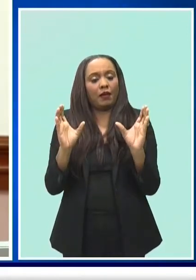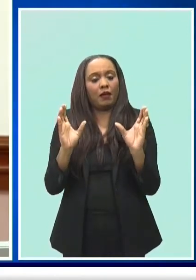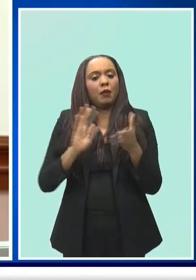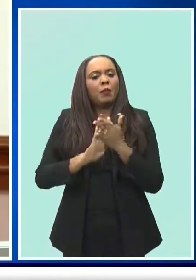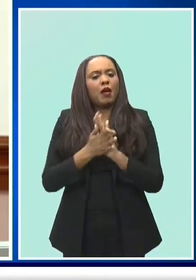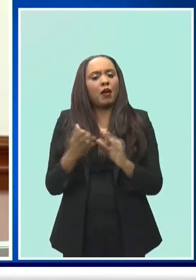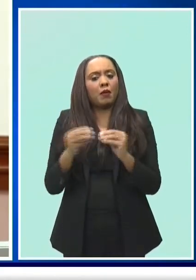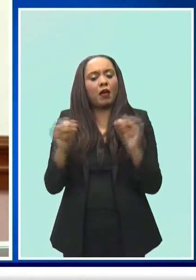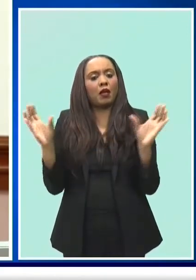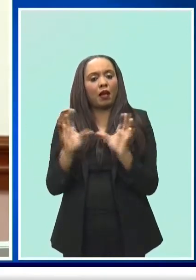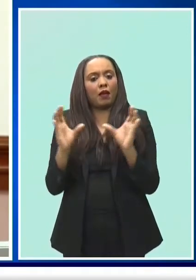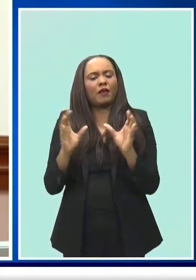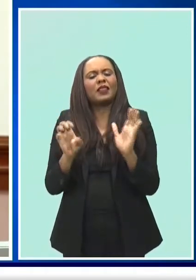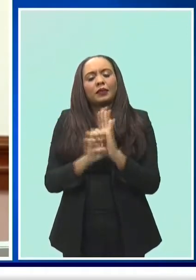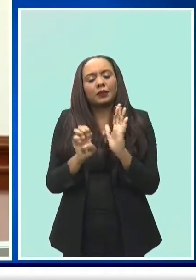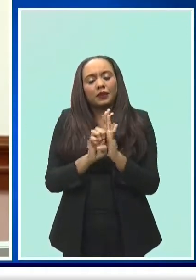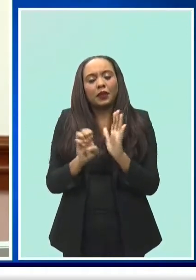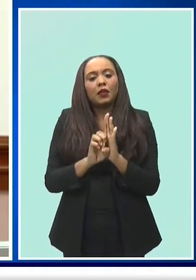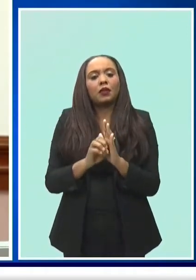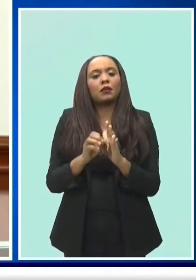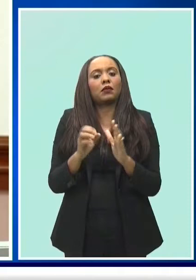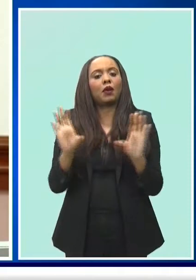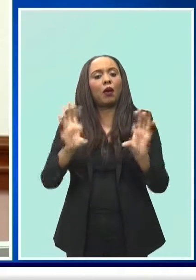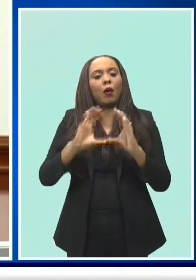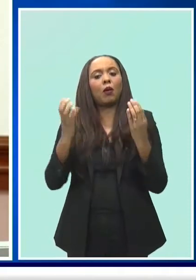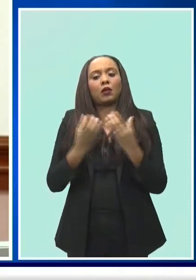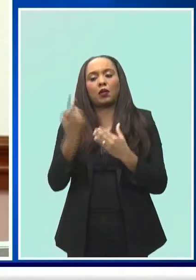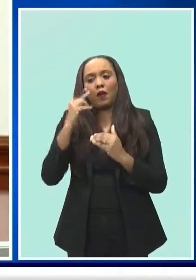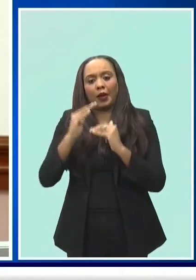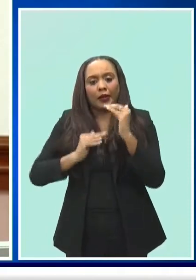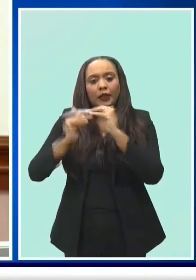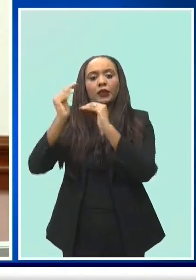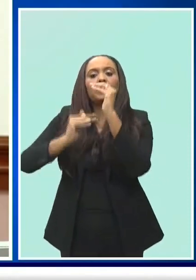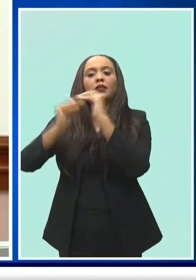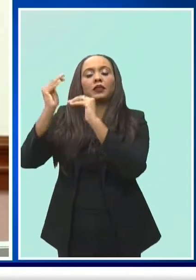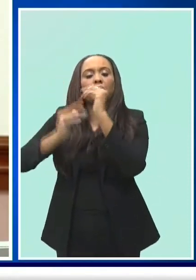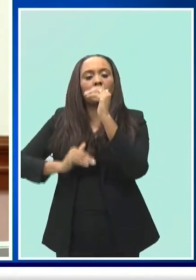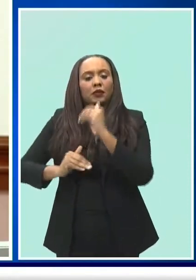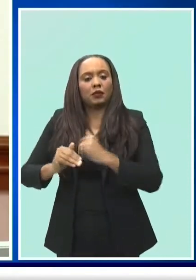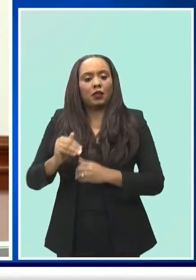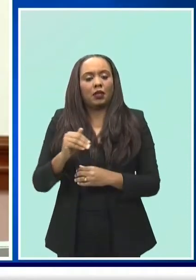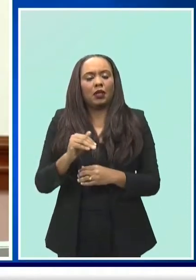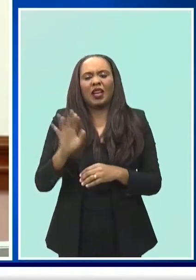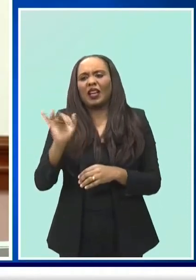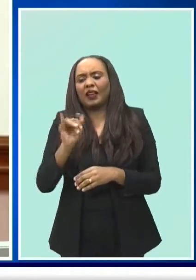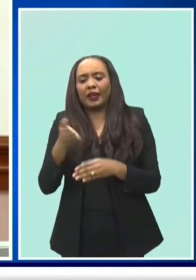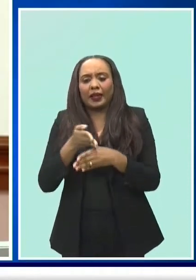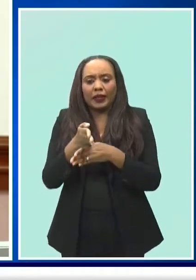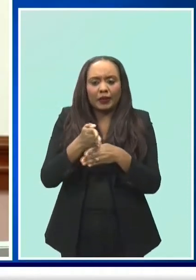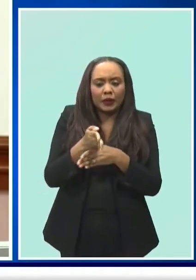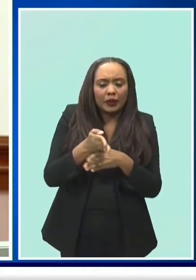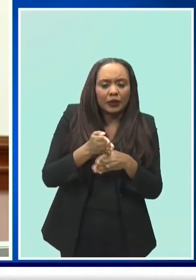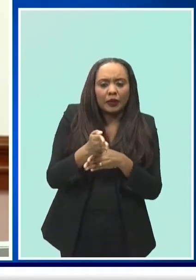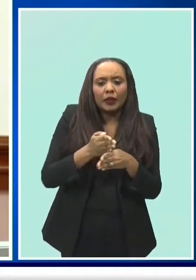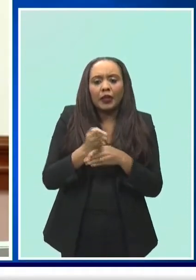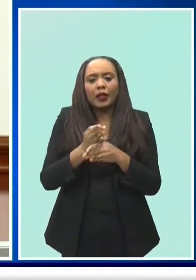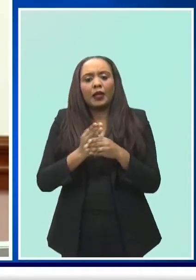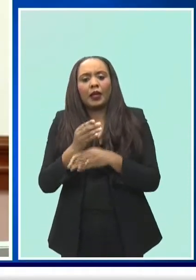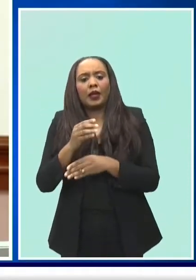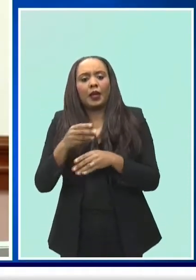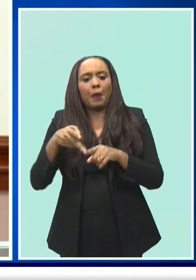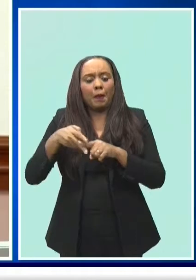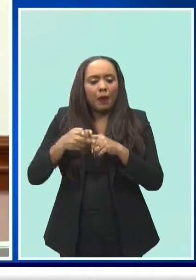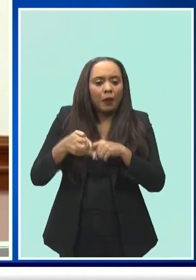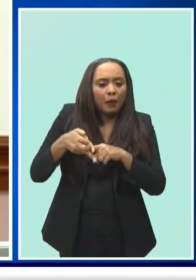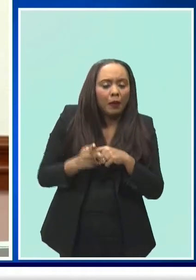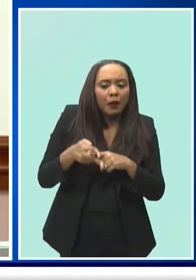have courses in construction. There will be the traditional courses of carpentry and joinery, masonry and plumbing.